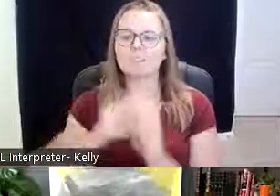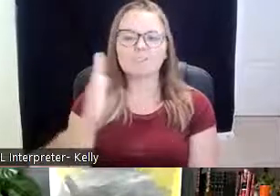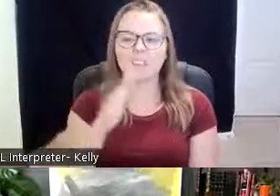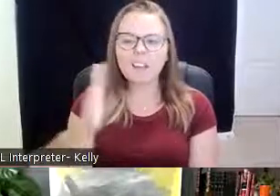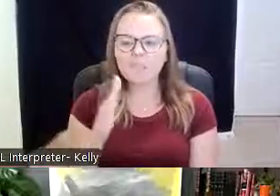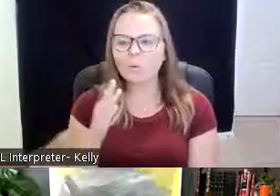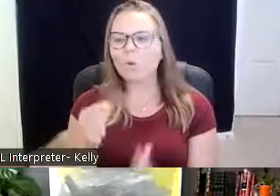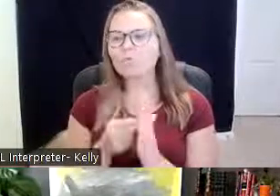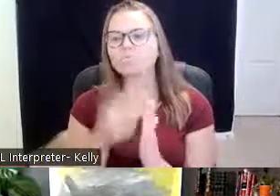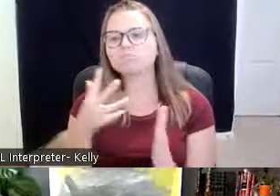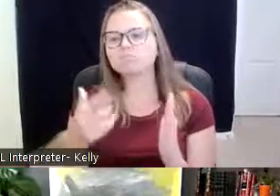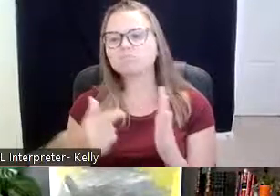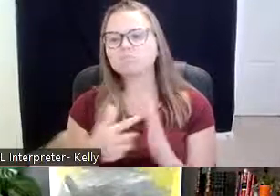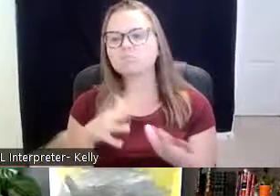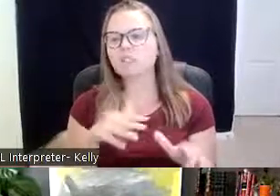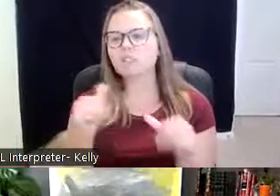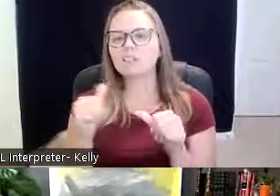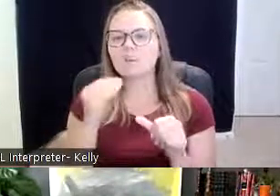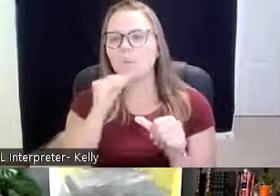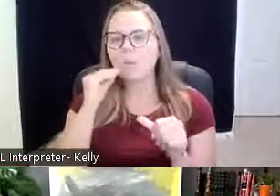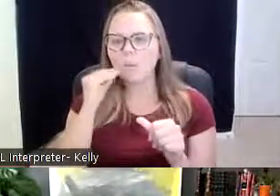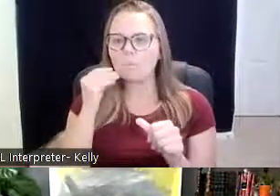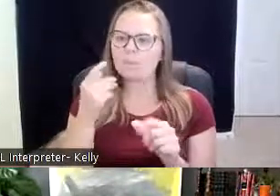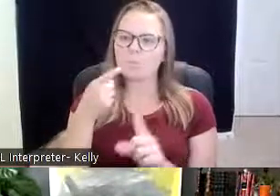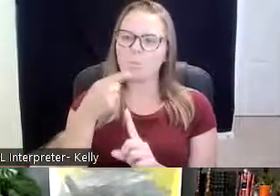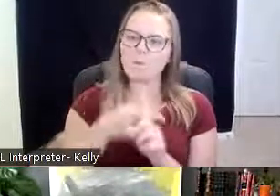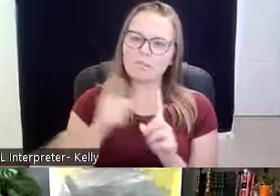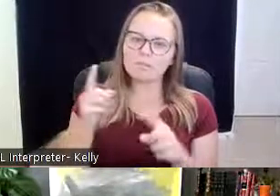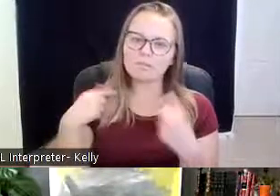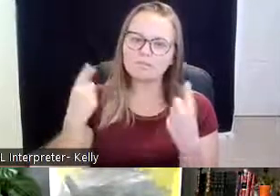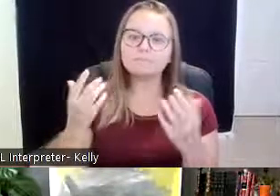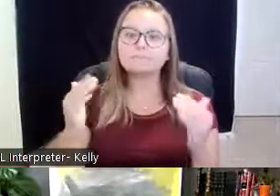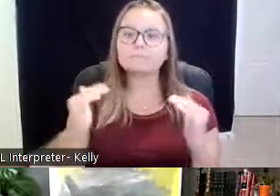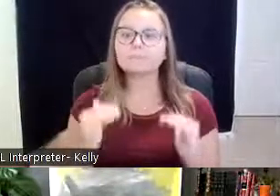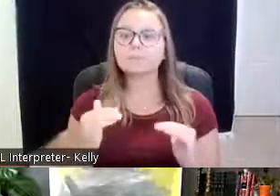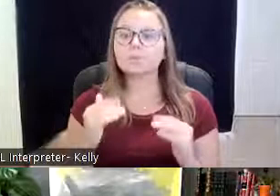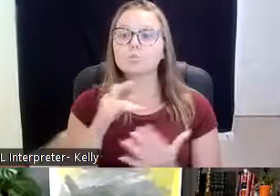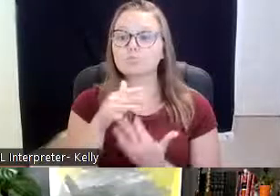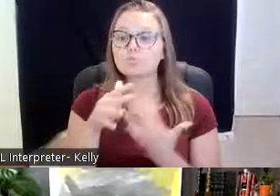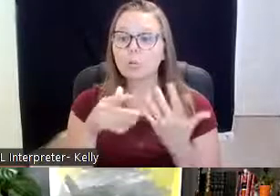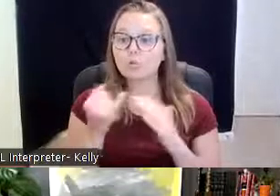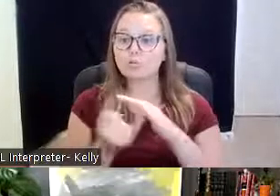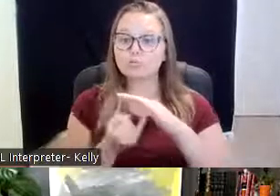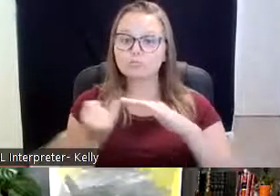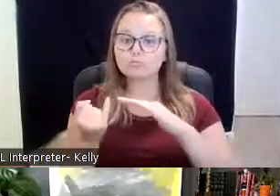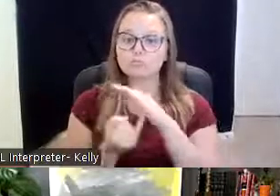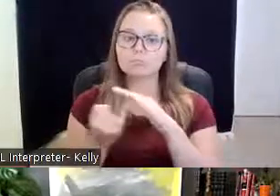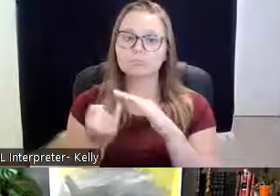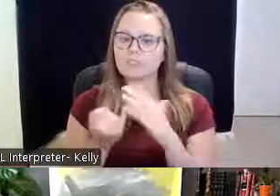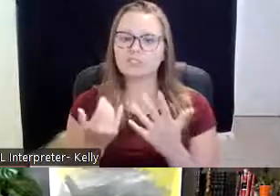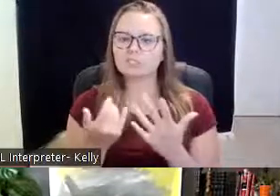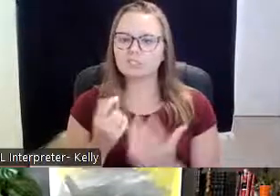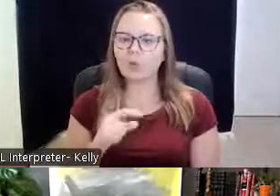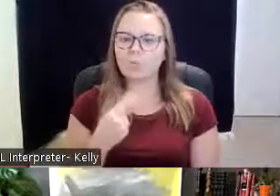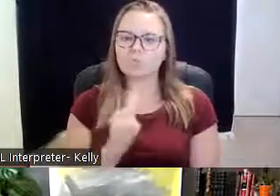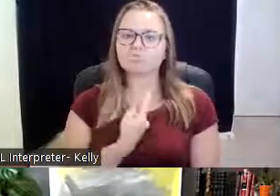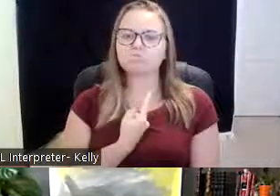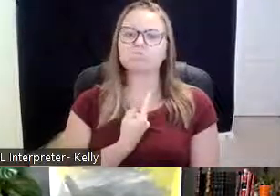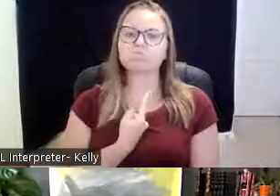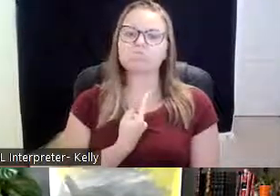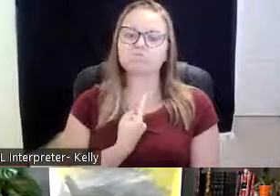home over the past month. Social isolation is objectively being alone, having